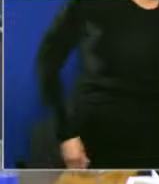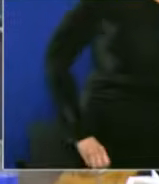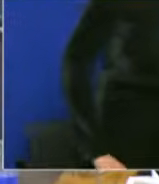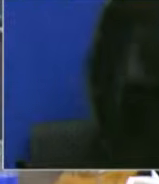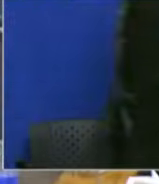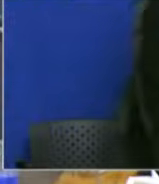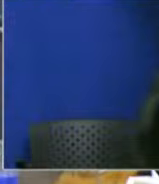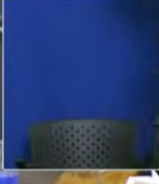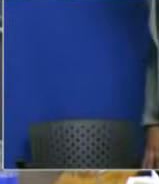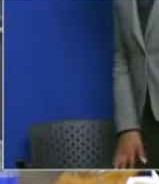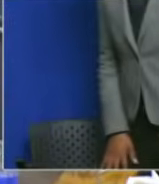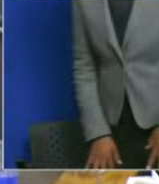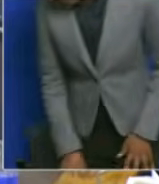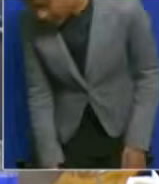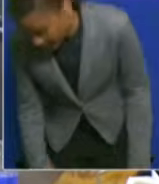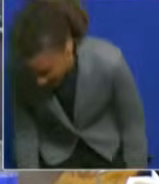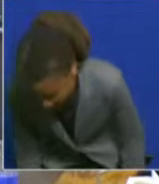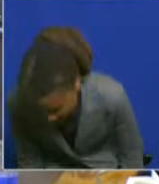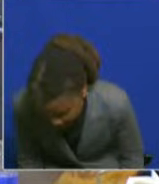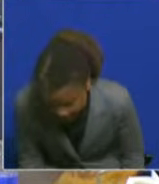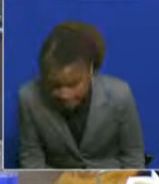5695.